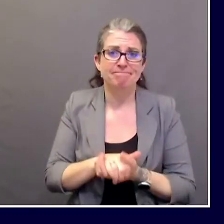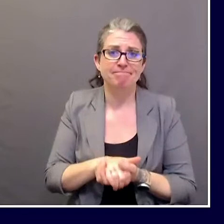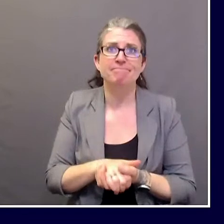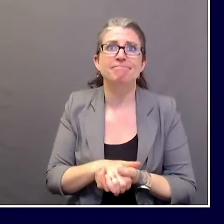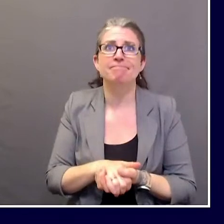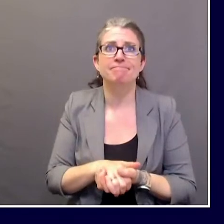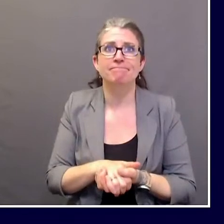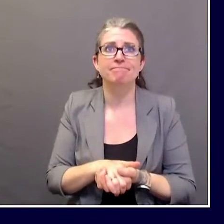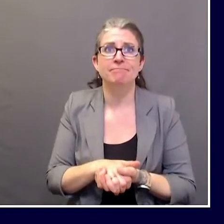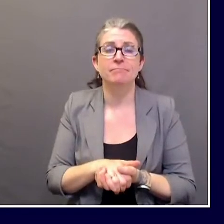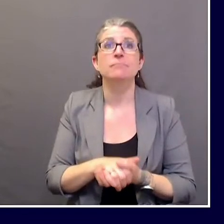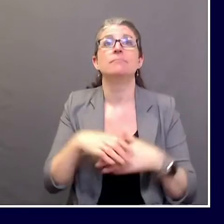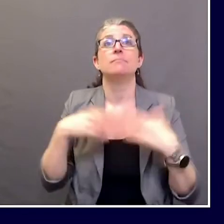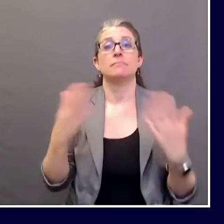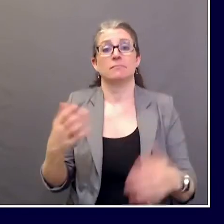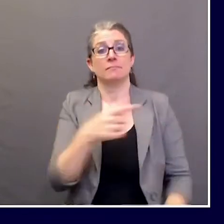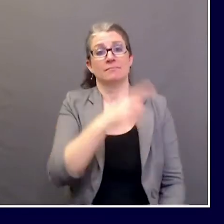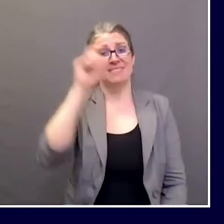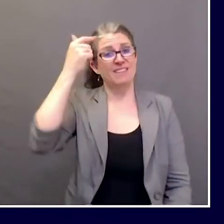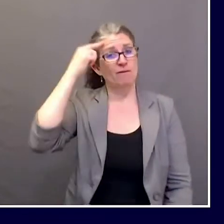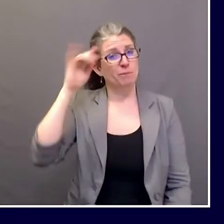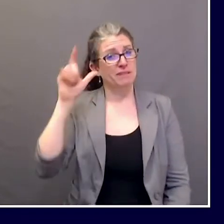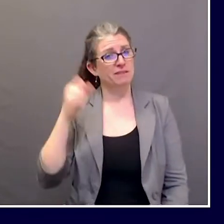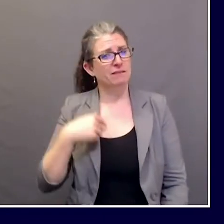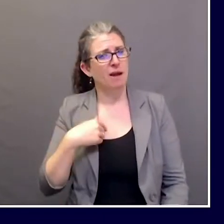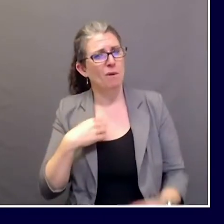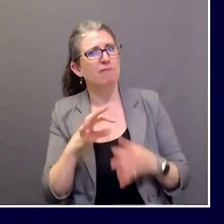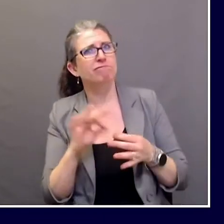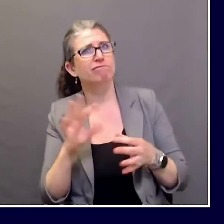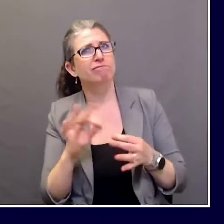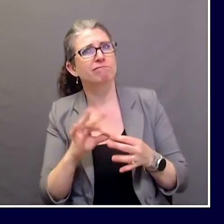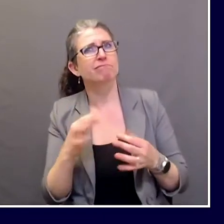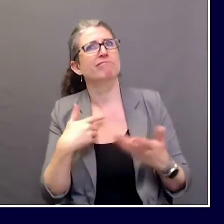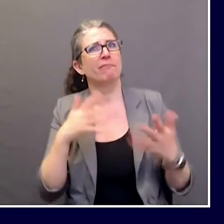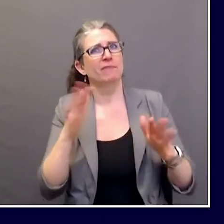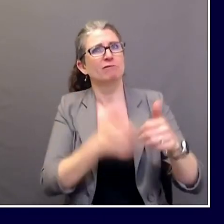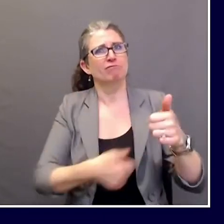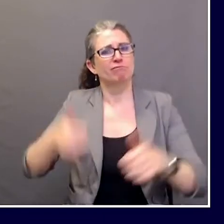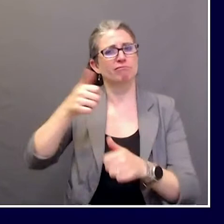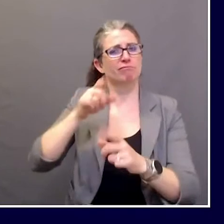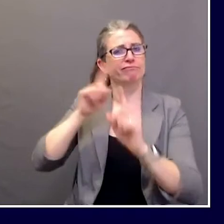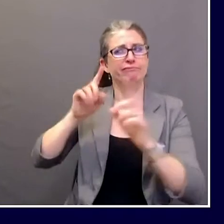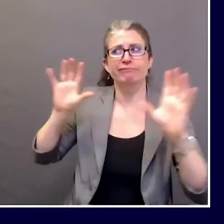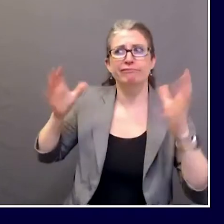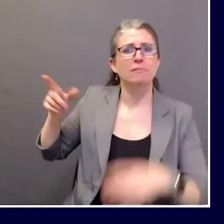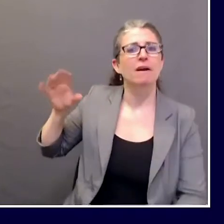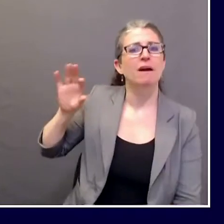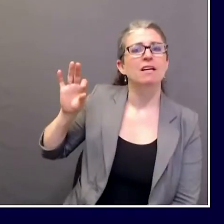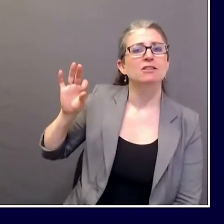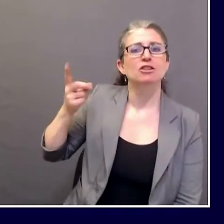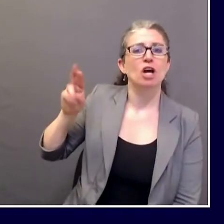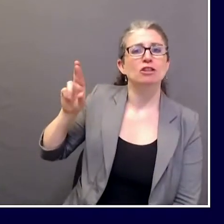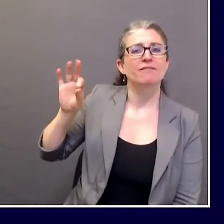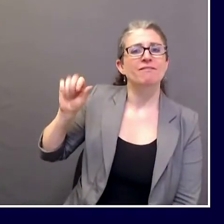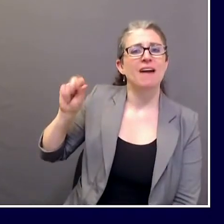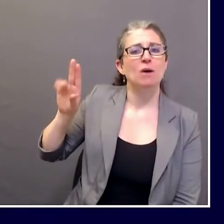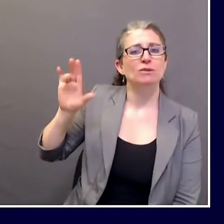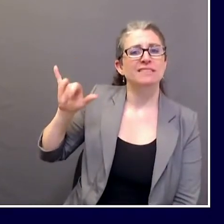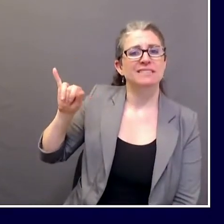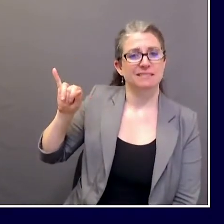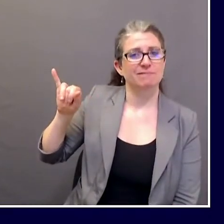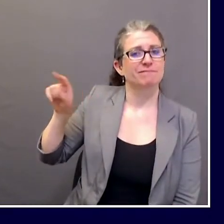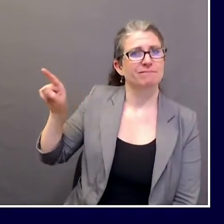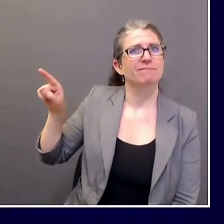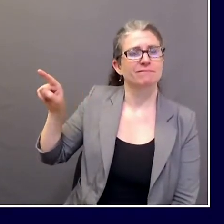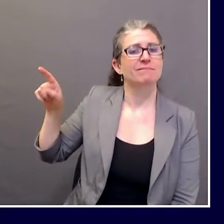this morning, and I'm pretty sure Dr. Shah's had conversations of a similar sort today with his sources in the White House,